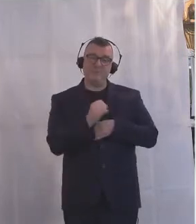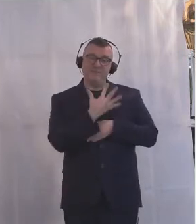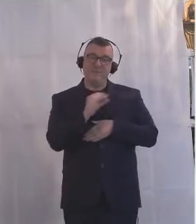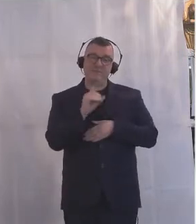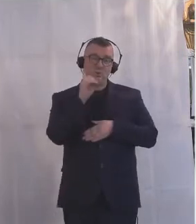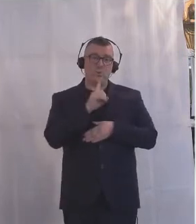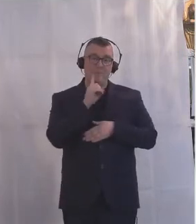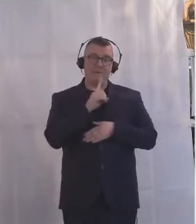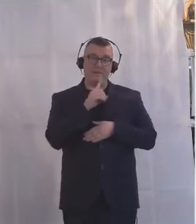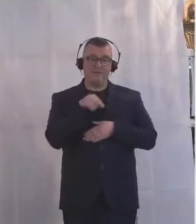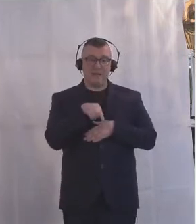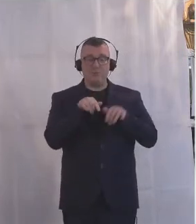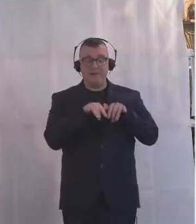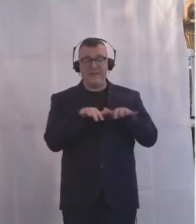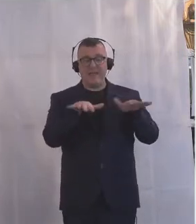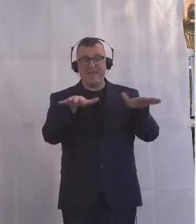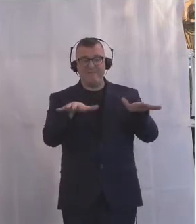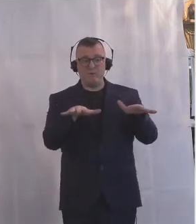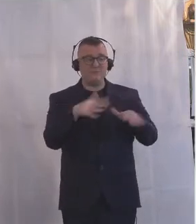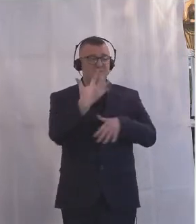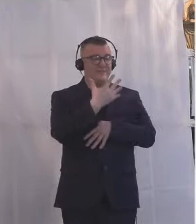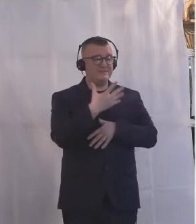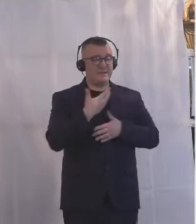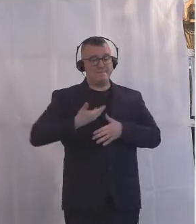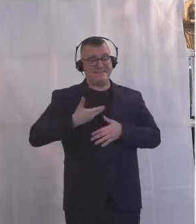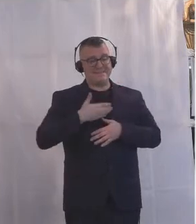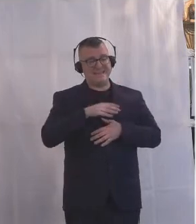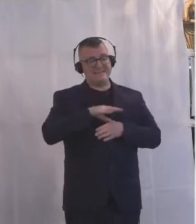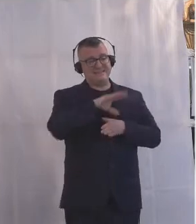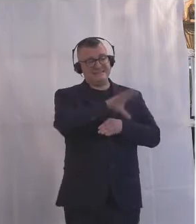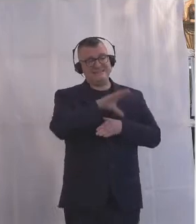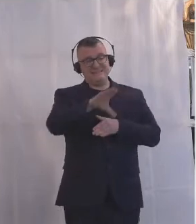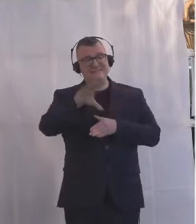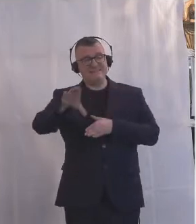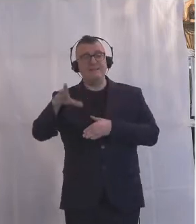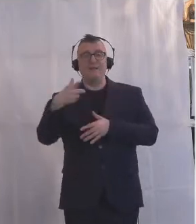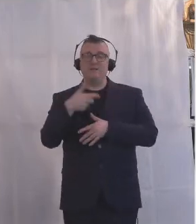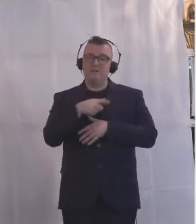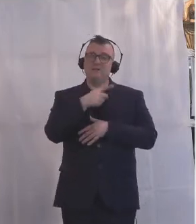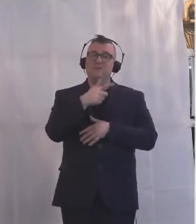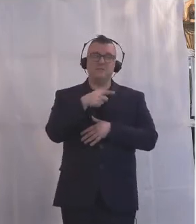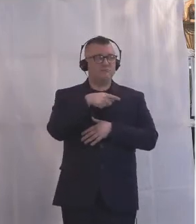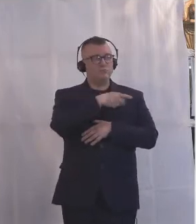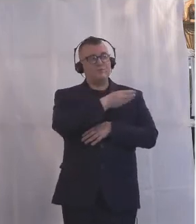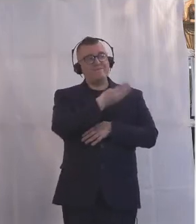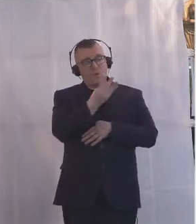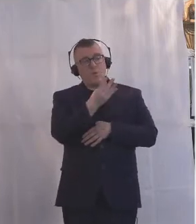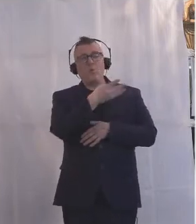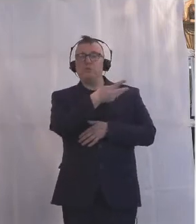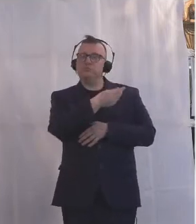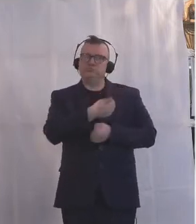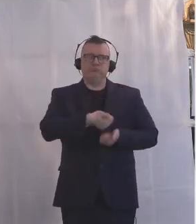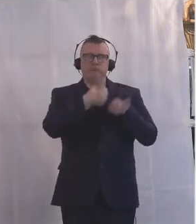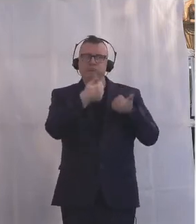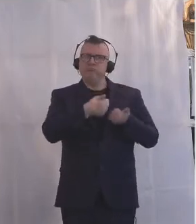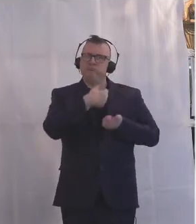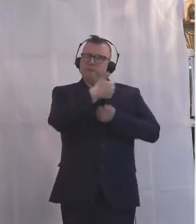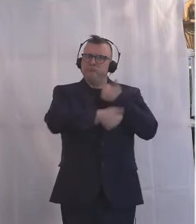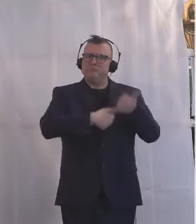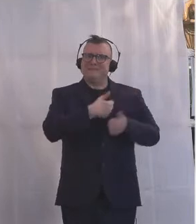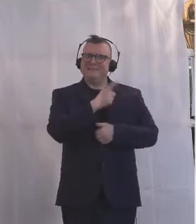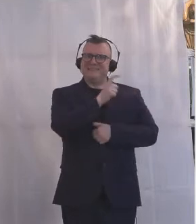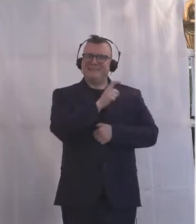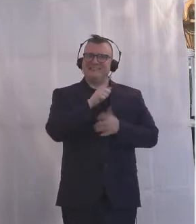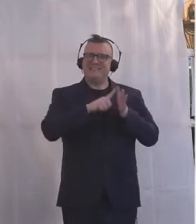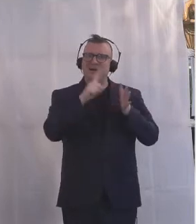into those 15 businesses that we have invested in. 4 of those have got some fantastic female CEOs within them. So I